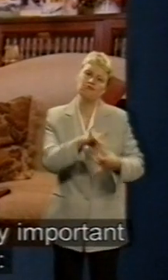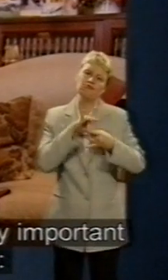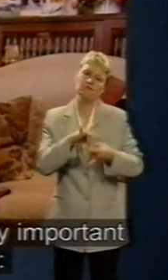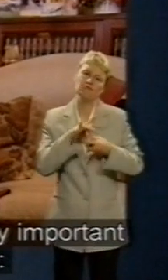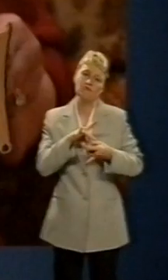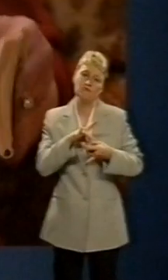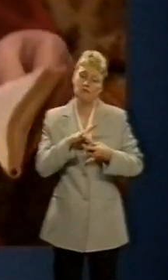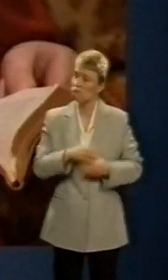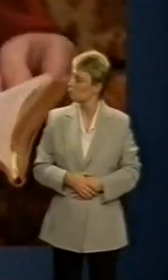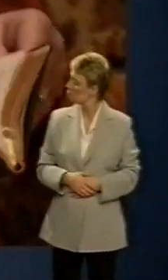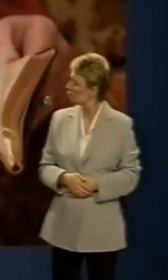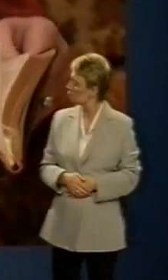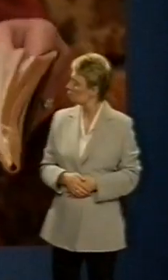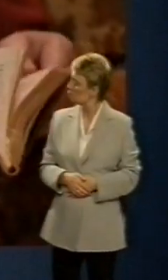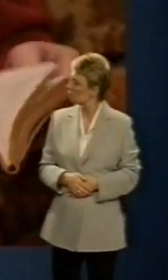all.